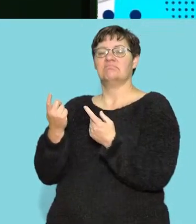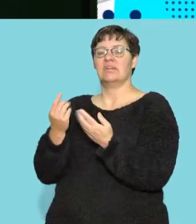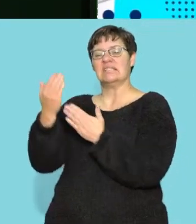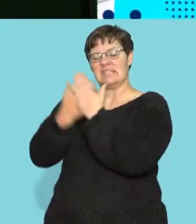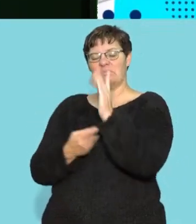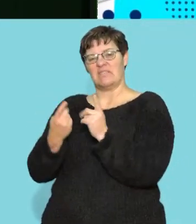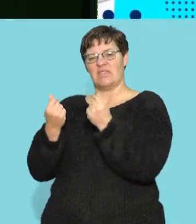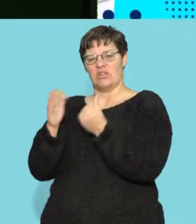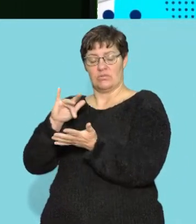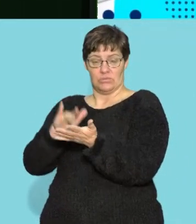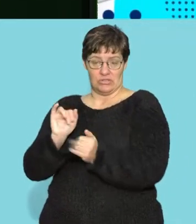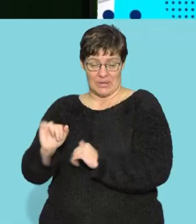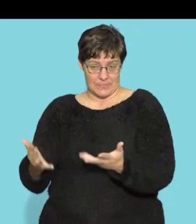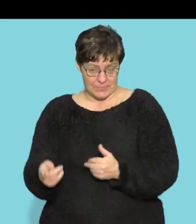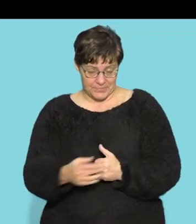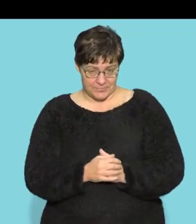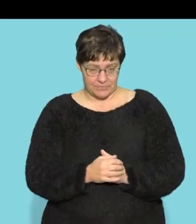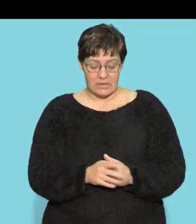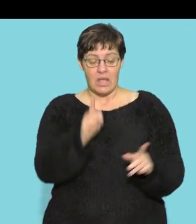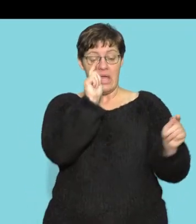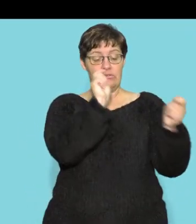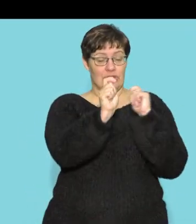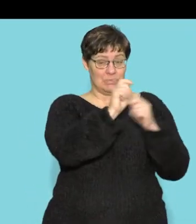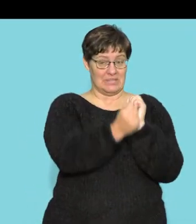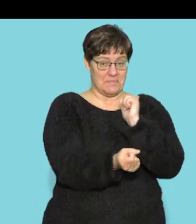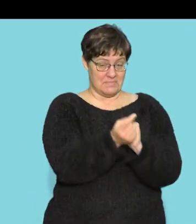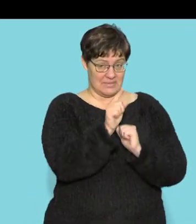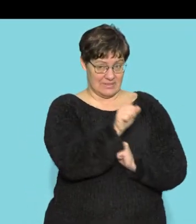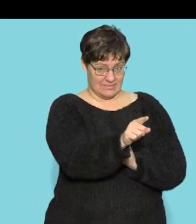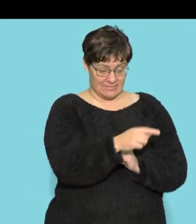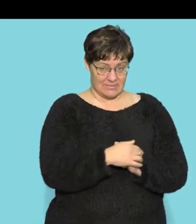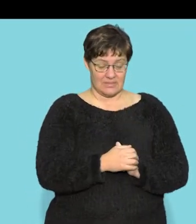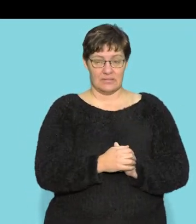position. So remember, when you are doing your adjustments, right?